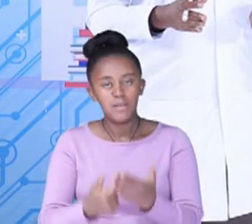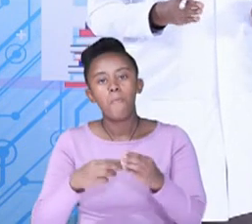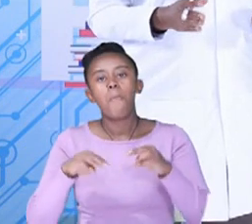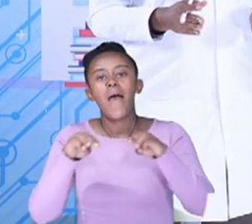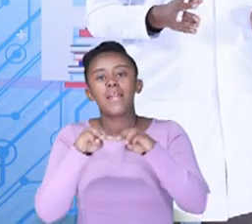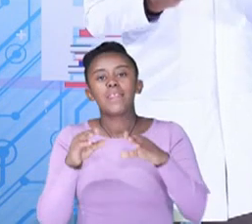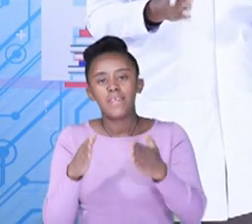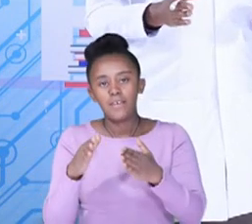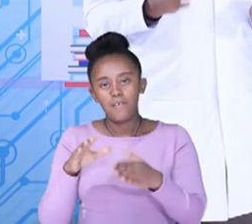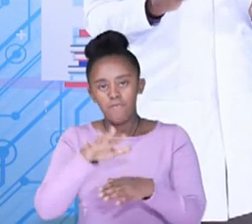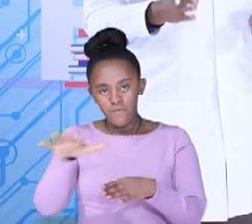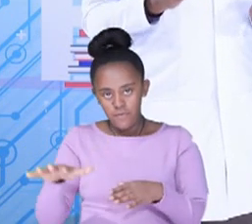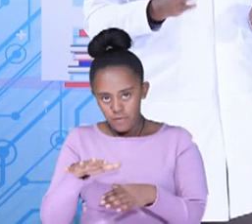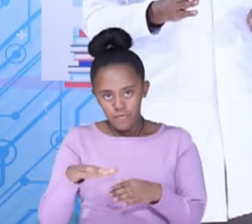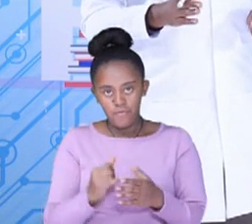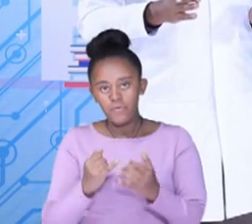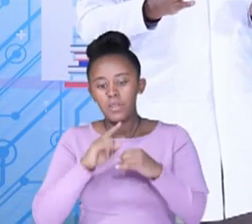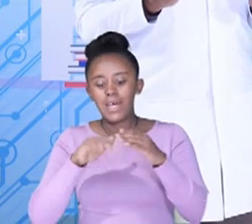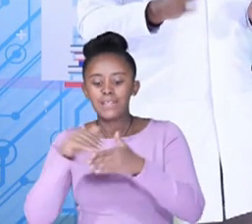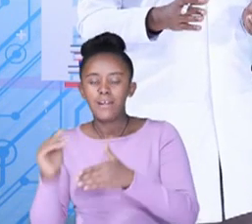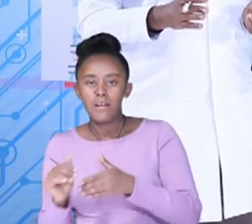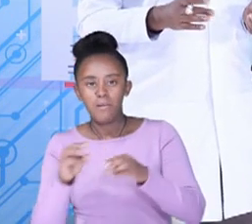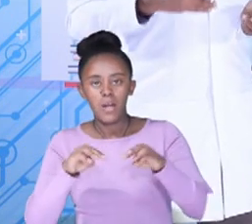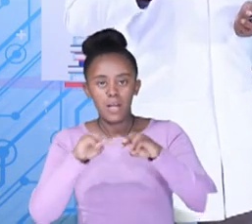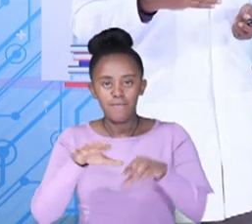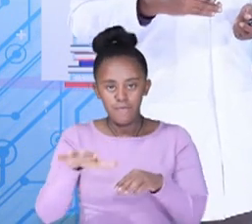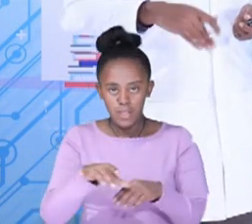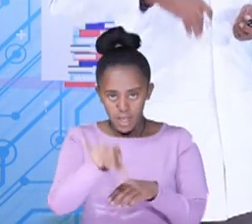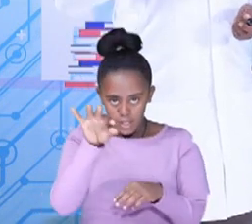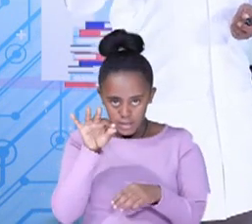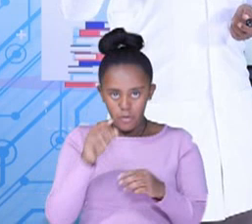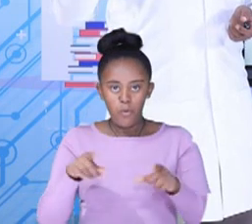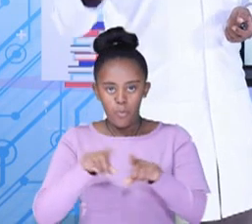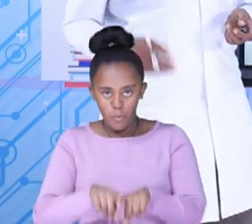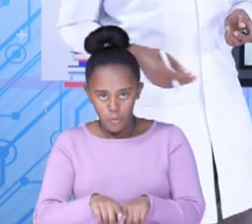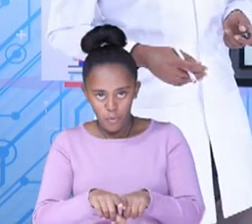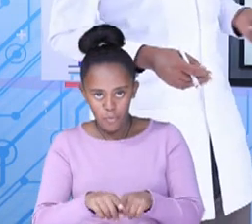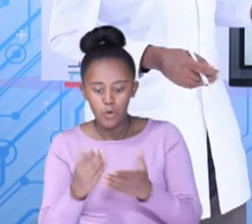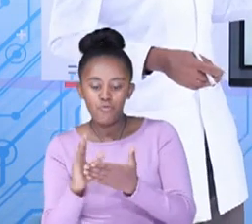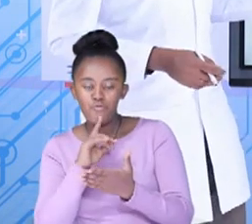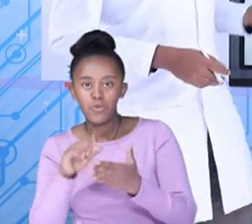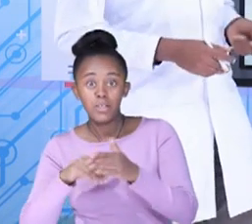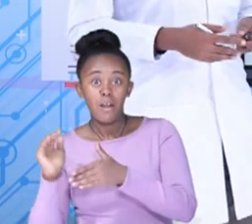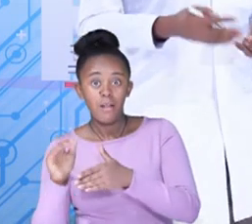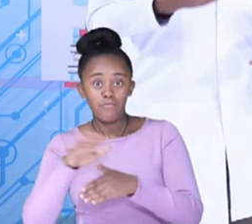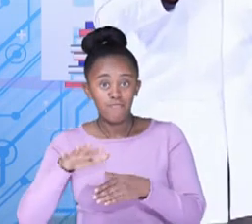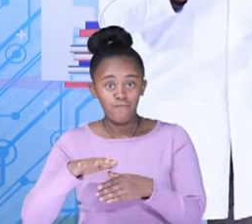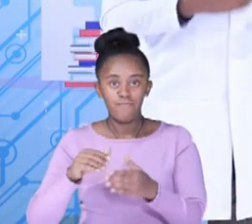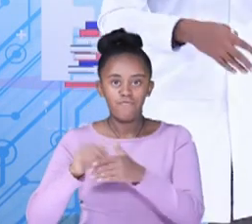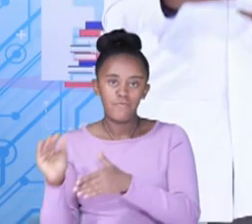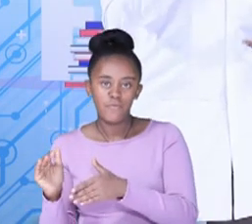field lasts as far as the external magnetic field exists. When the external magnetic field is removed, the arrangement